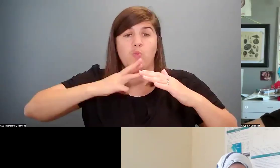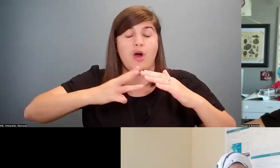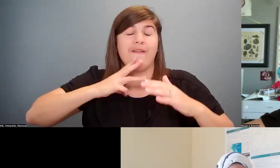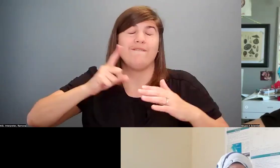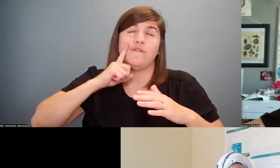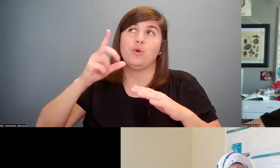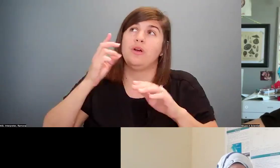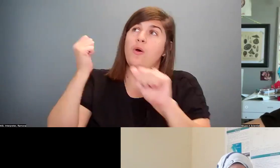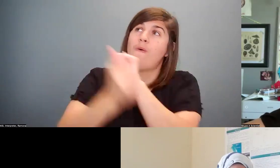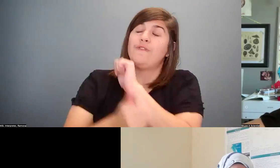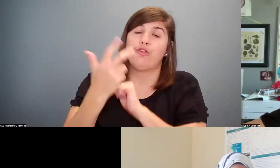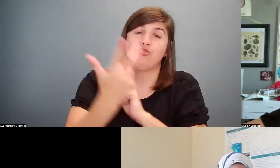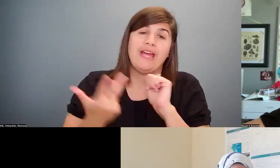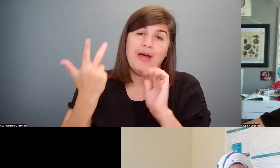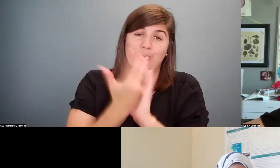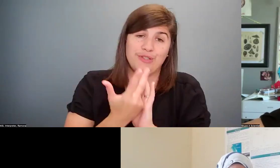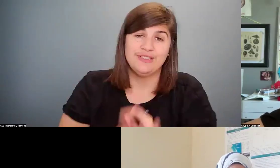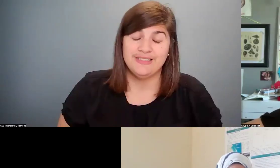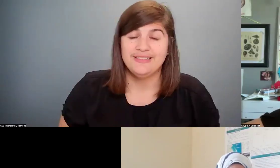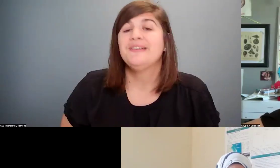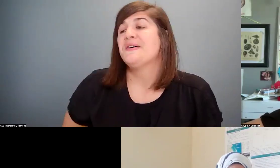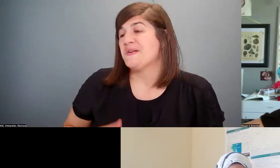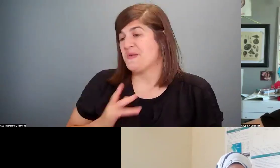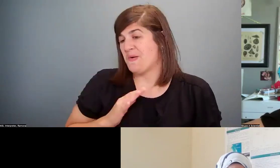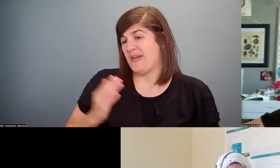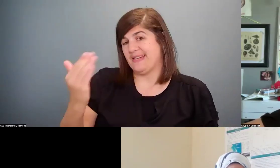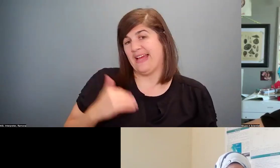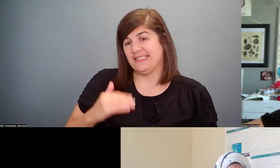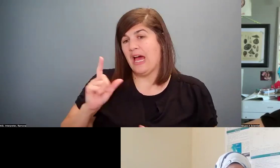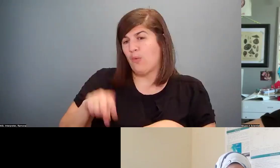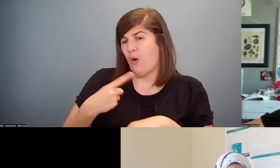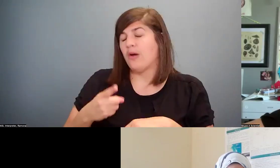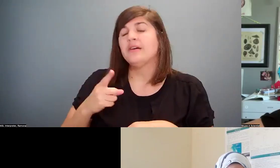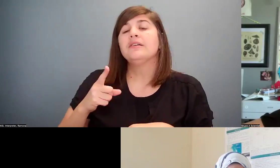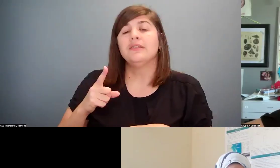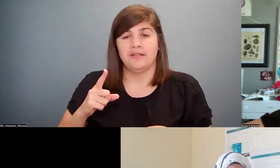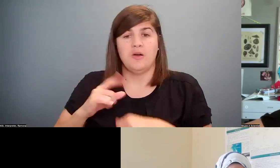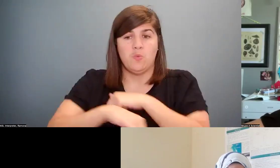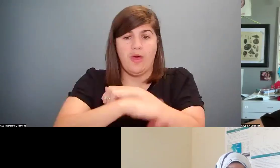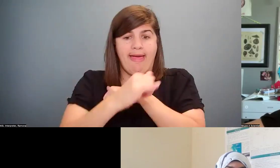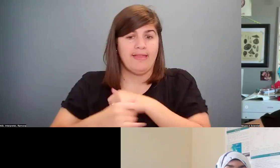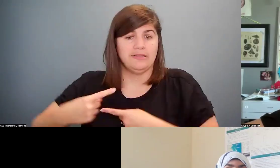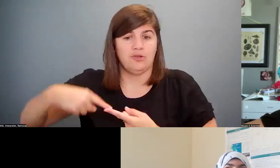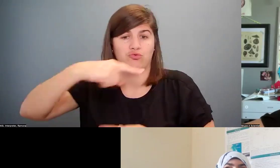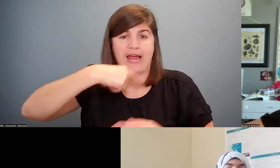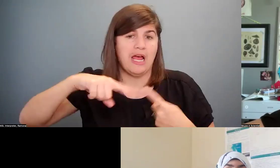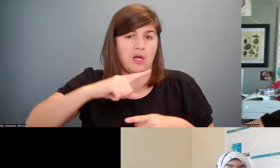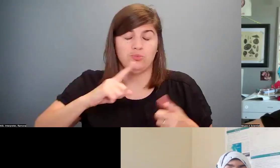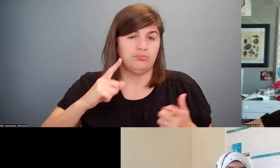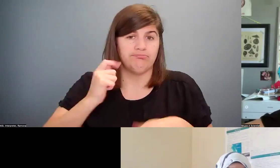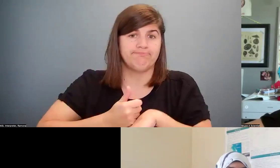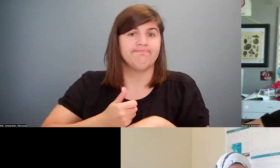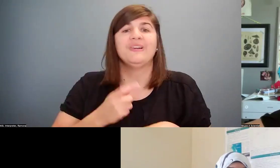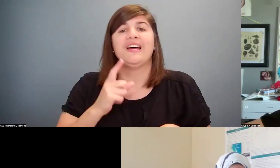wild. time. That's very cool. All right. Next question is, how long have whales been around? A